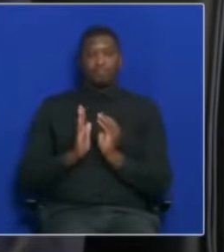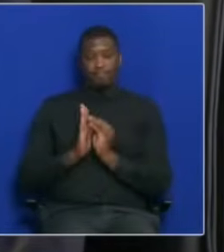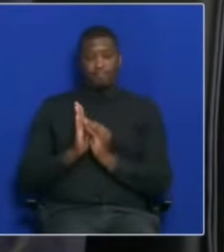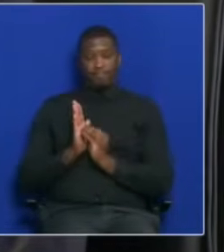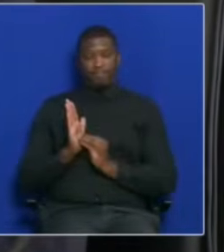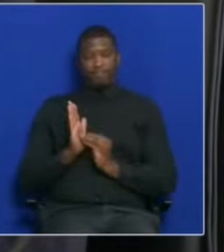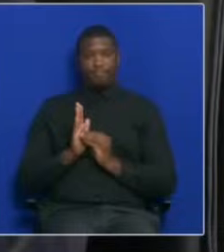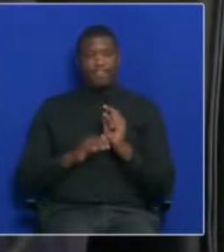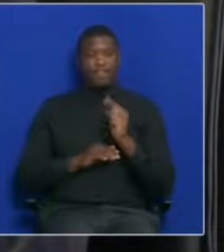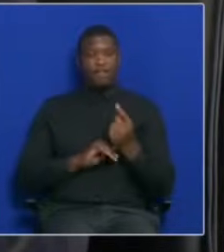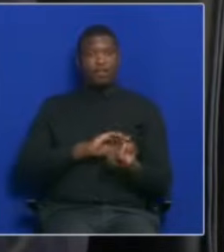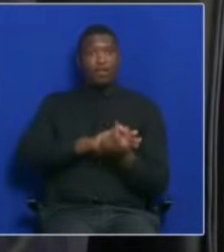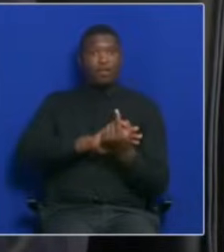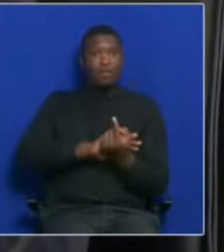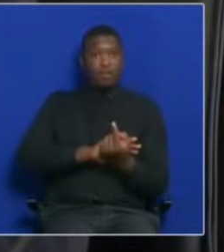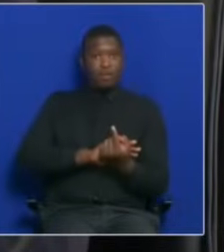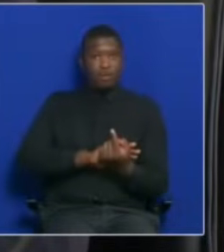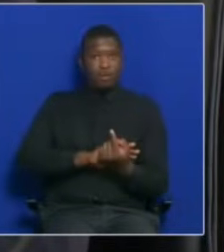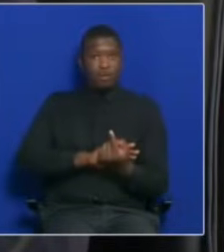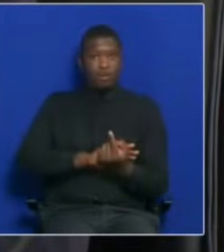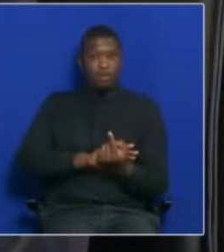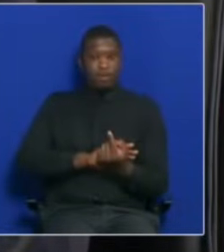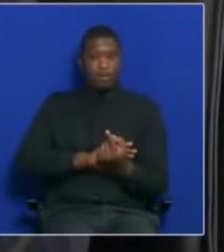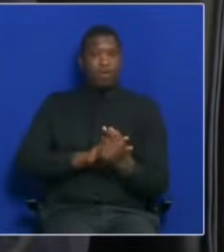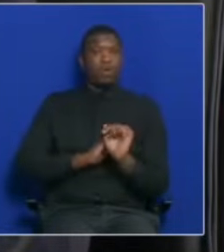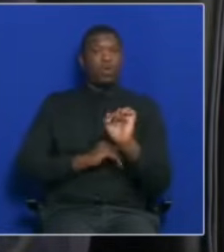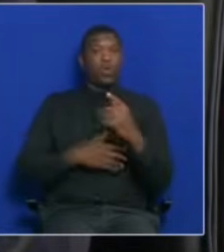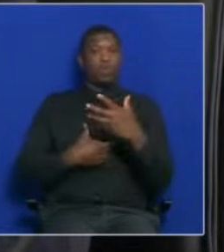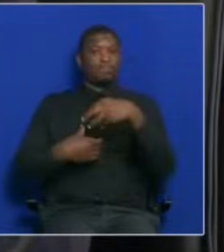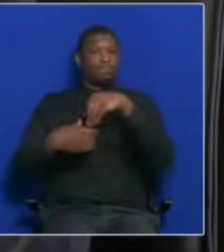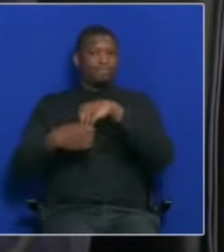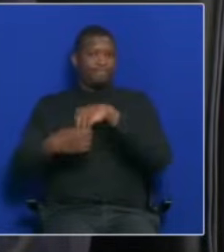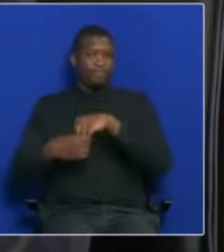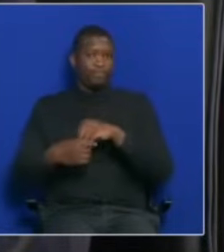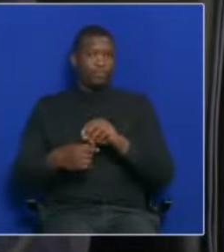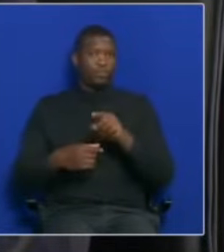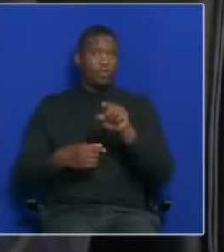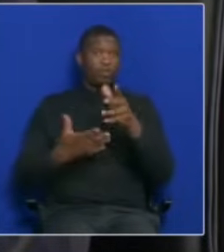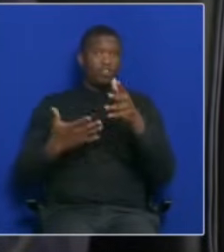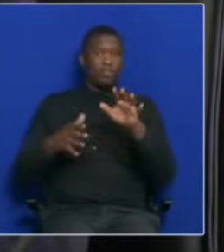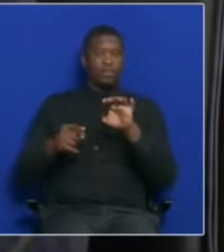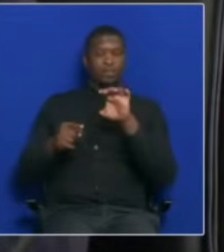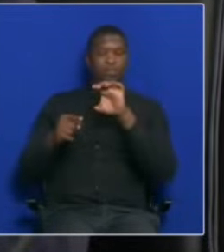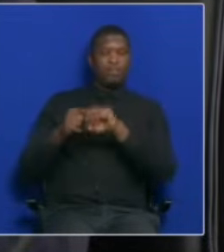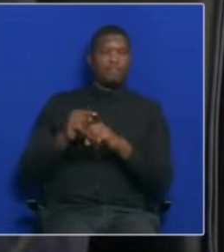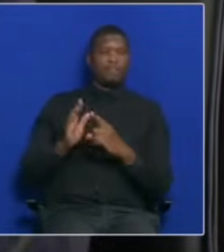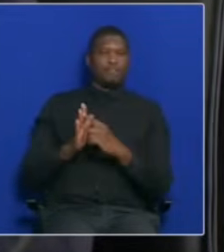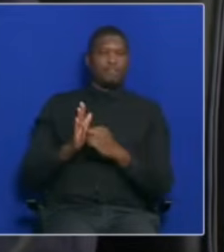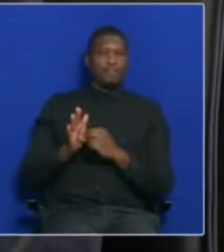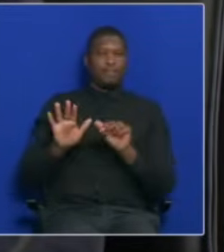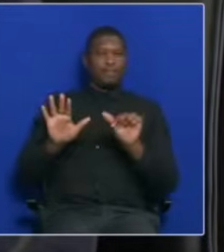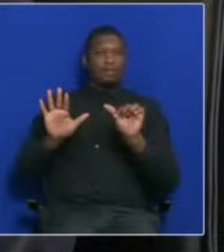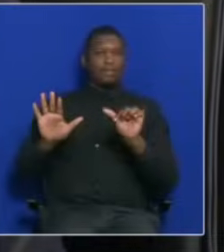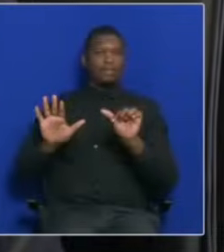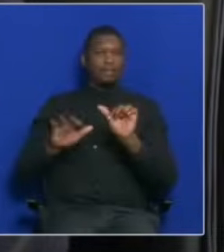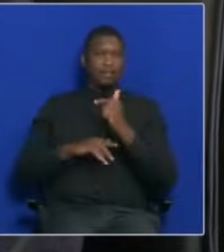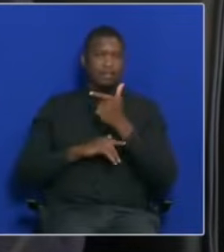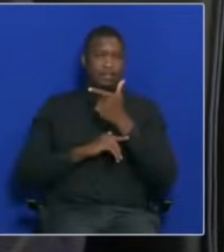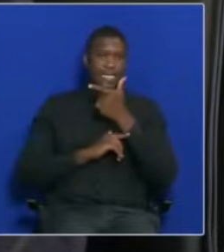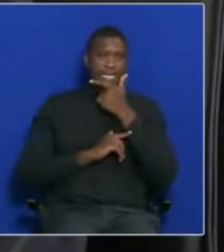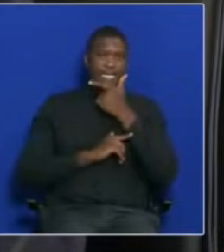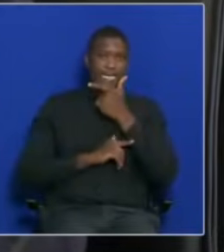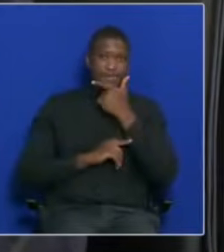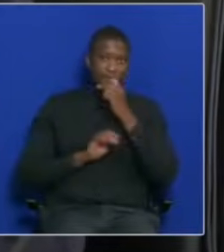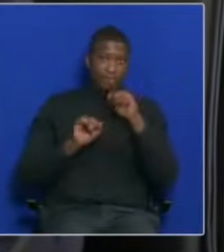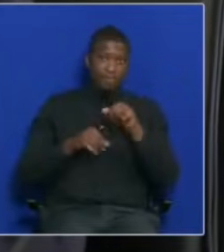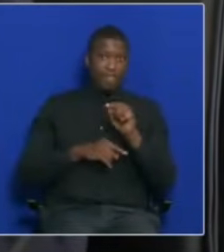occasion of your involvement, you note the 6th of December as the first time, and